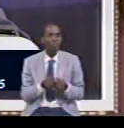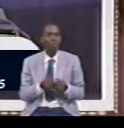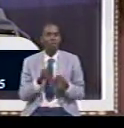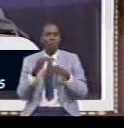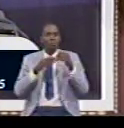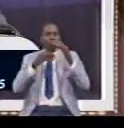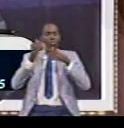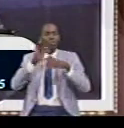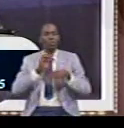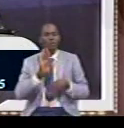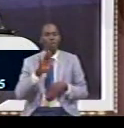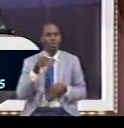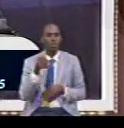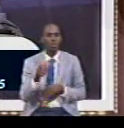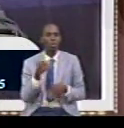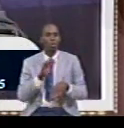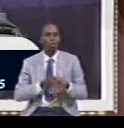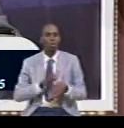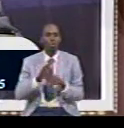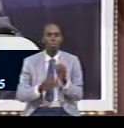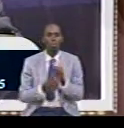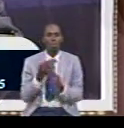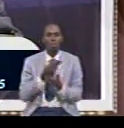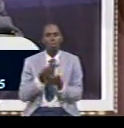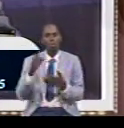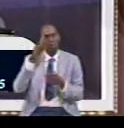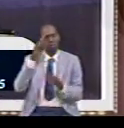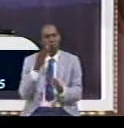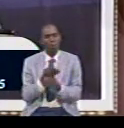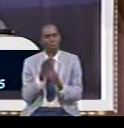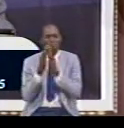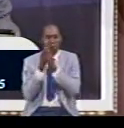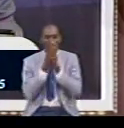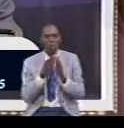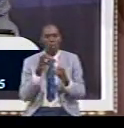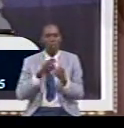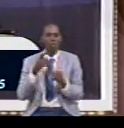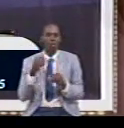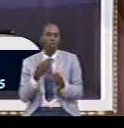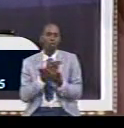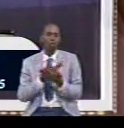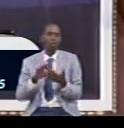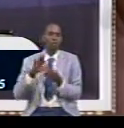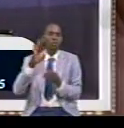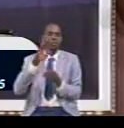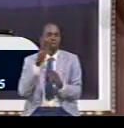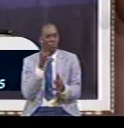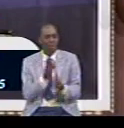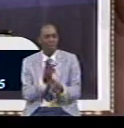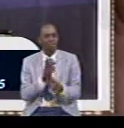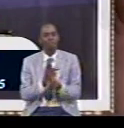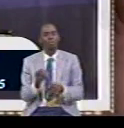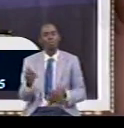holy faith, praying in the Holy Ghost. Look at this.